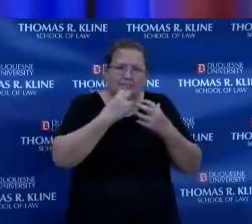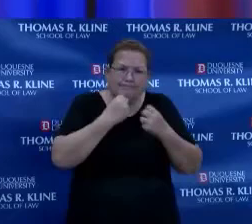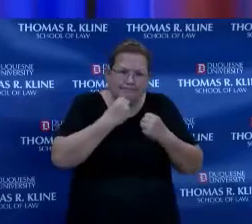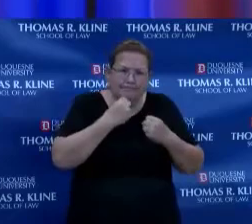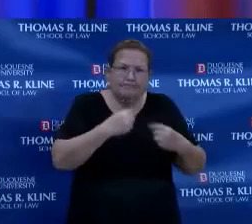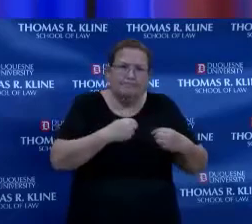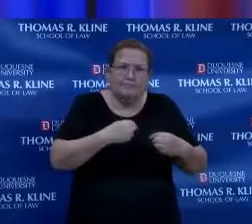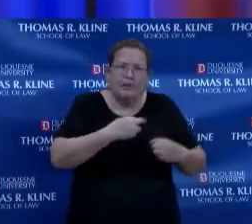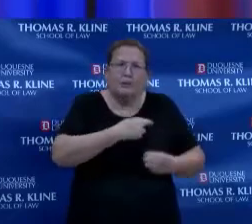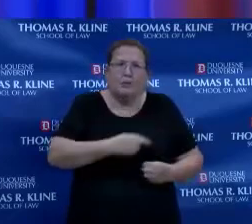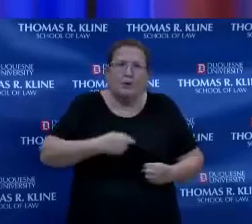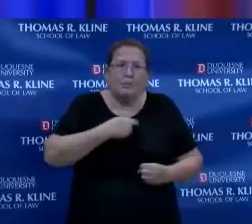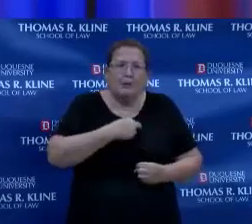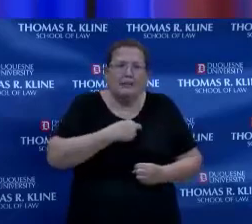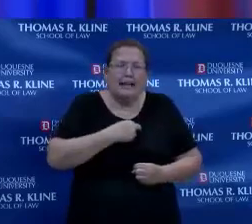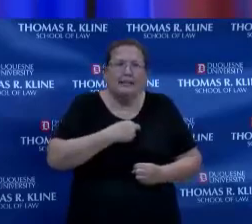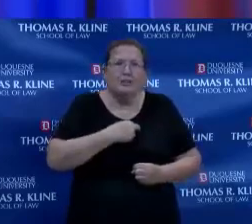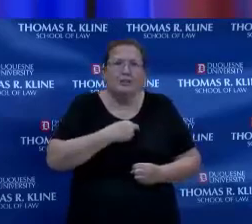Your reputation